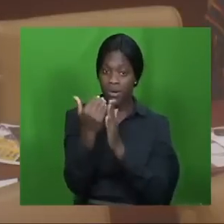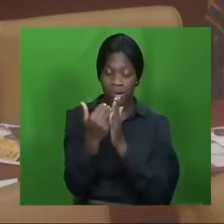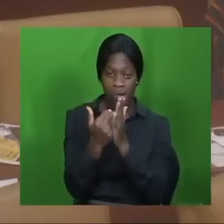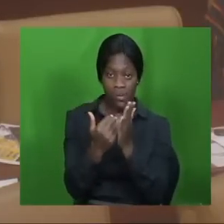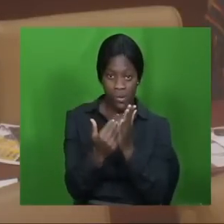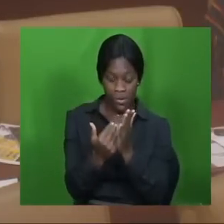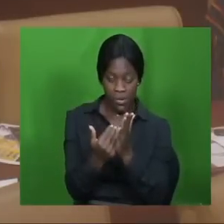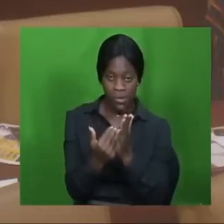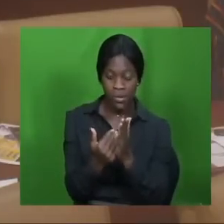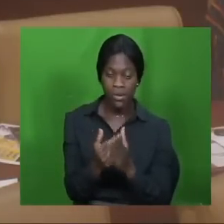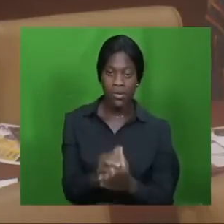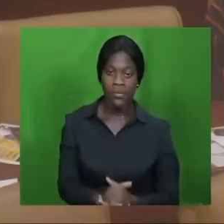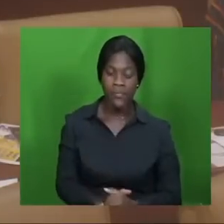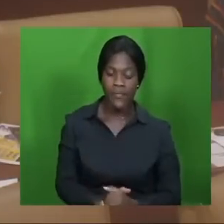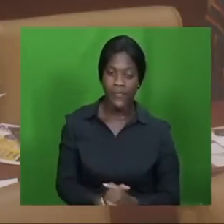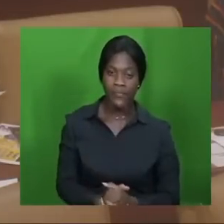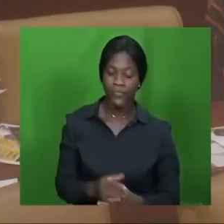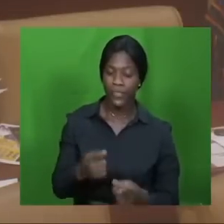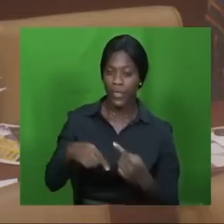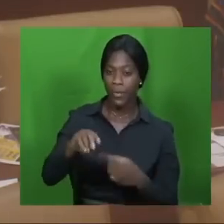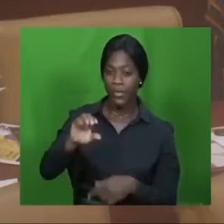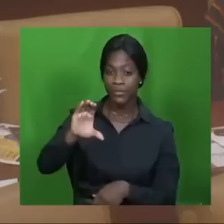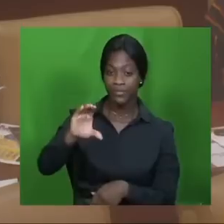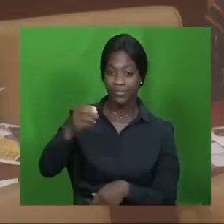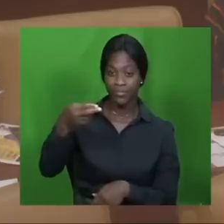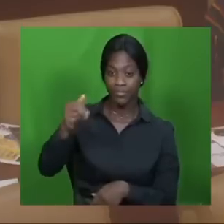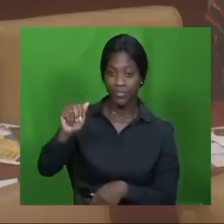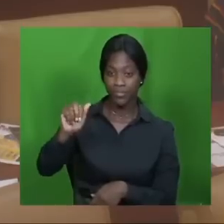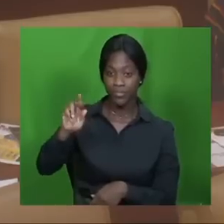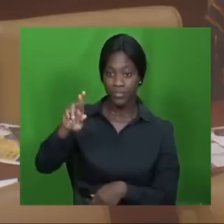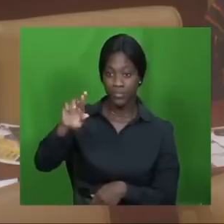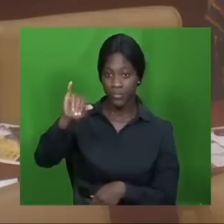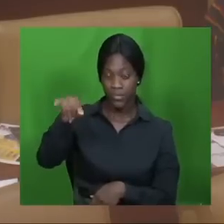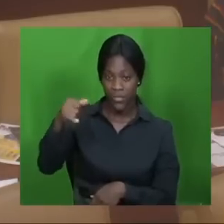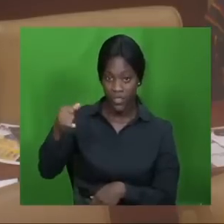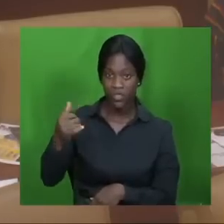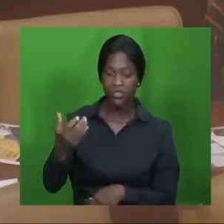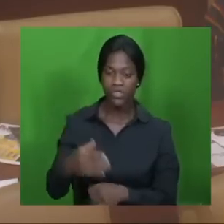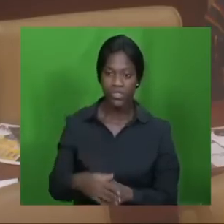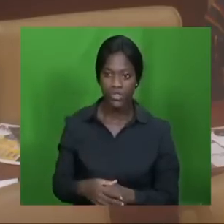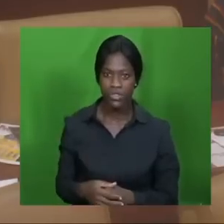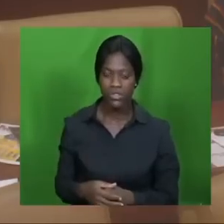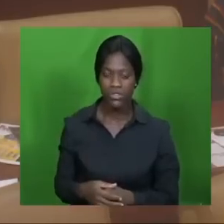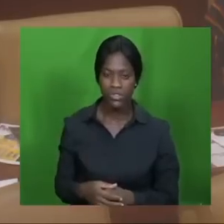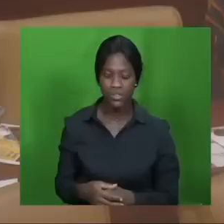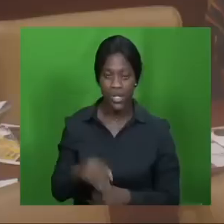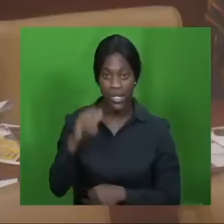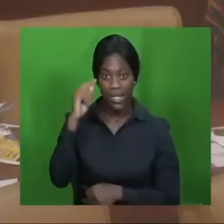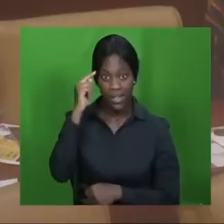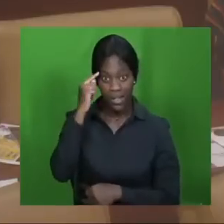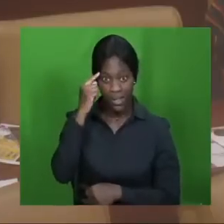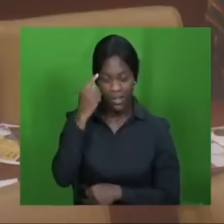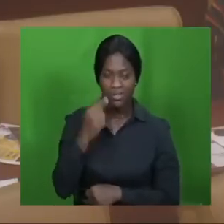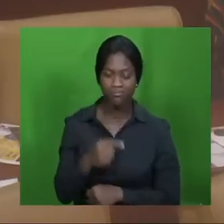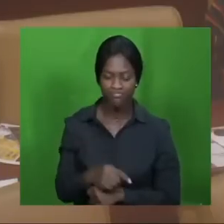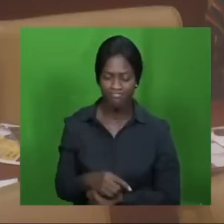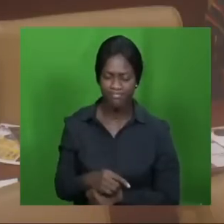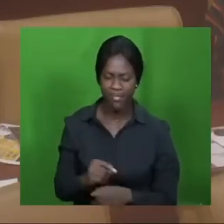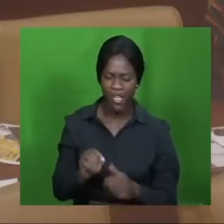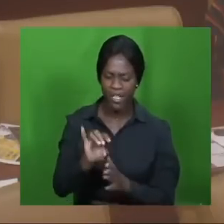Commission on Human Rights and Administrative Justice, made this following observation. Mr. Speaker,